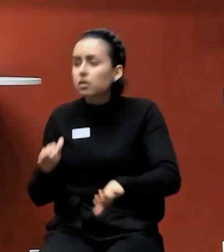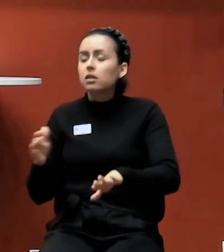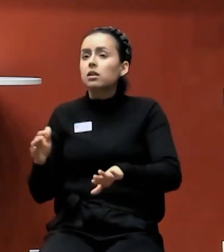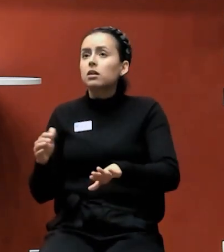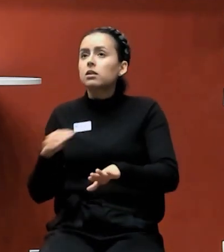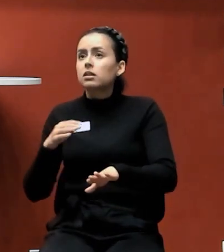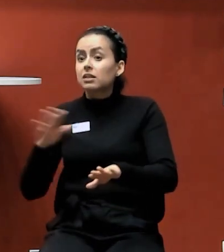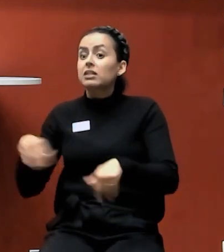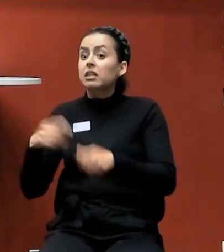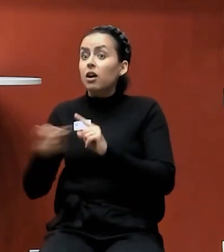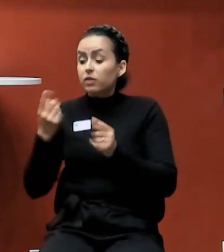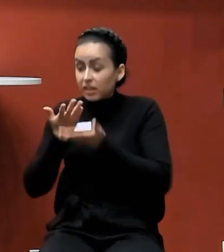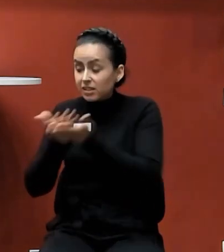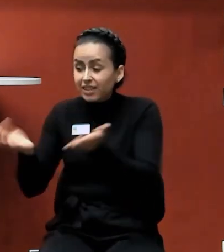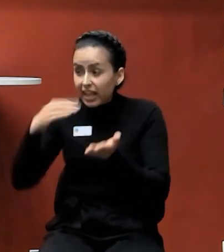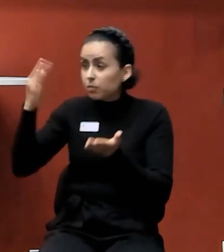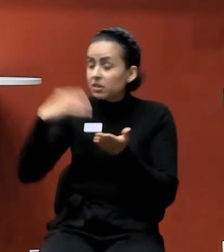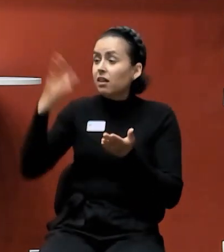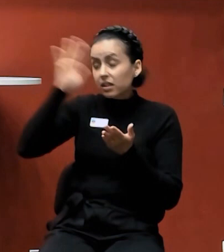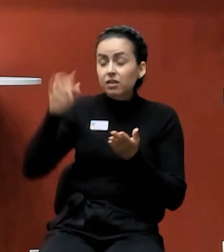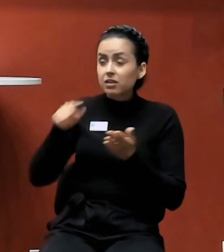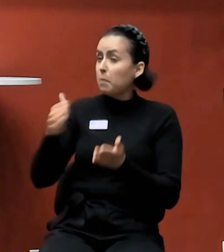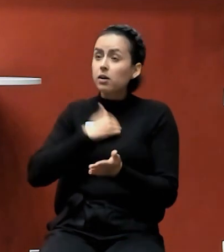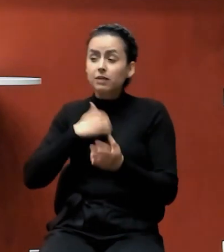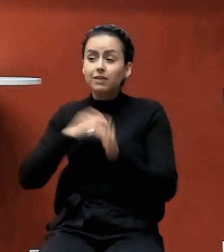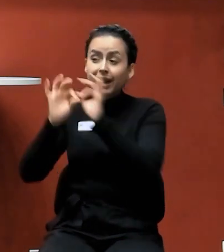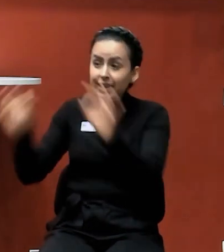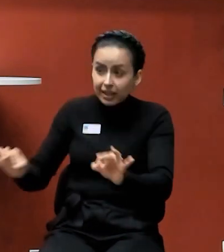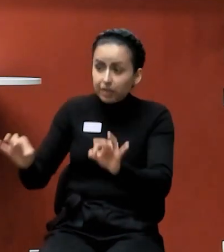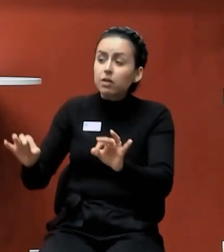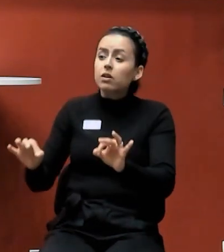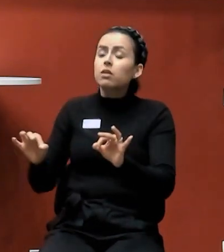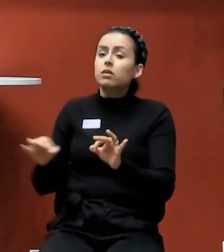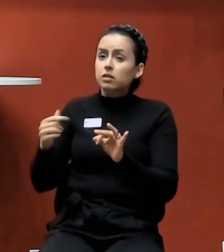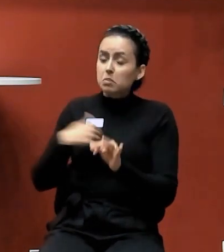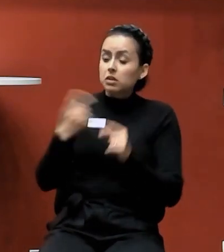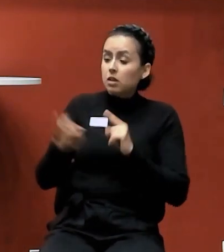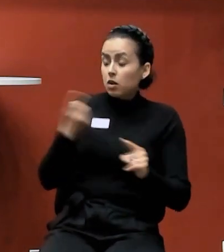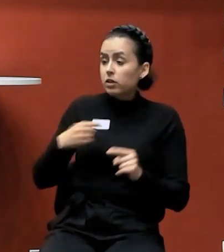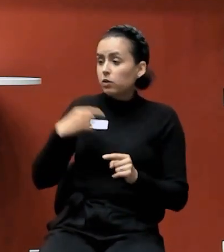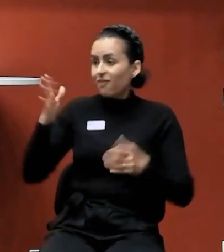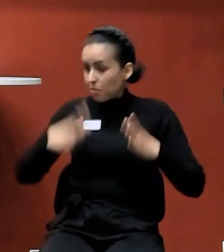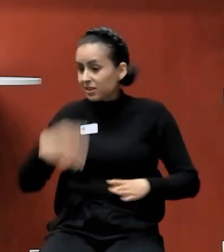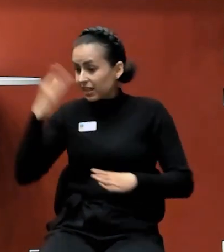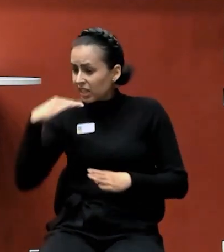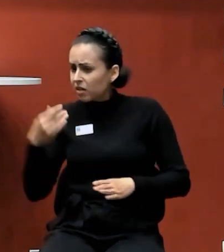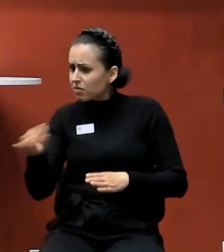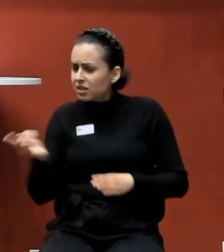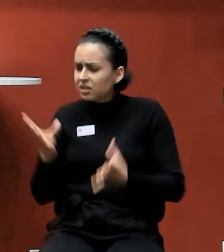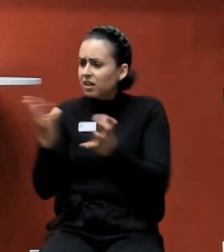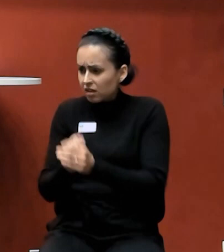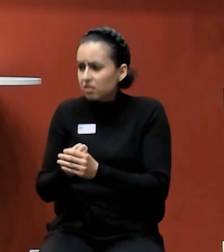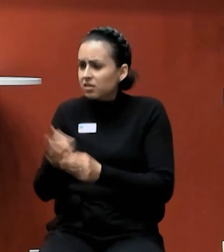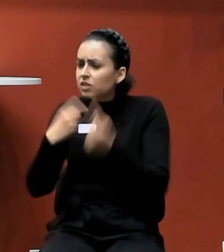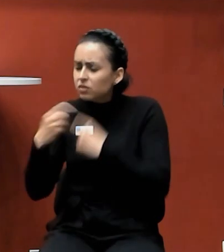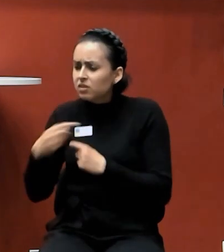people were like, oh, the piece is amazing, it's great. And I started to have conversation with disabled people around me, and they told me, this is quite